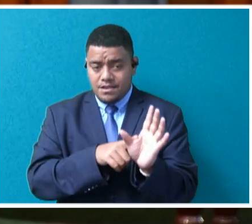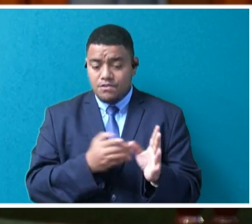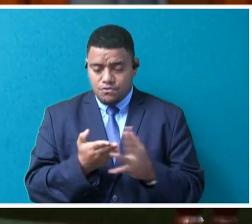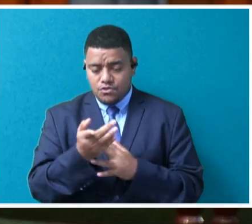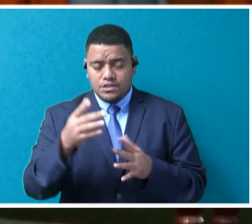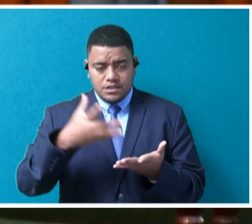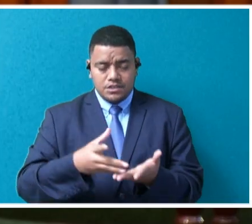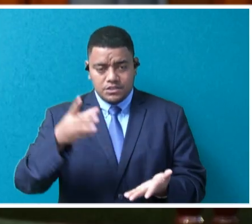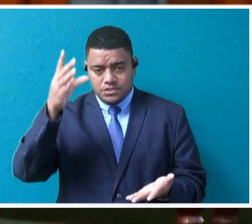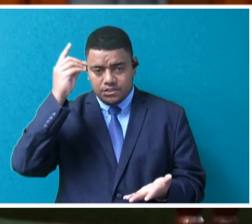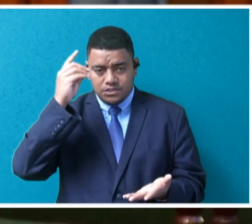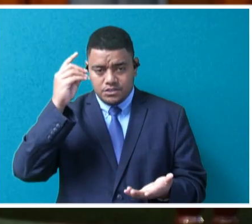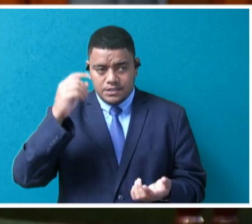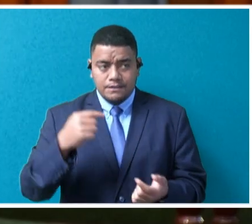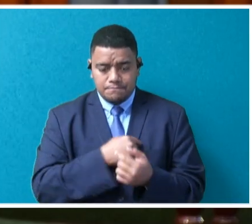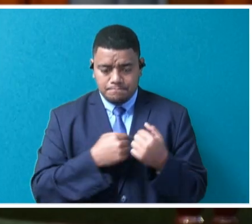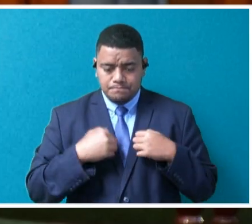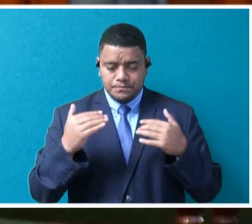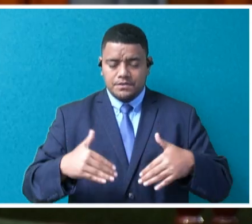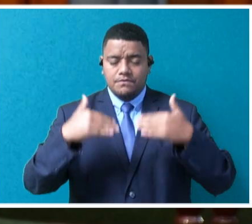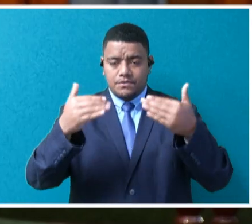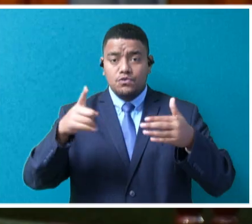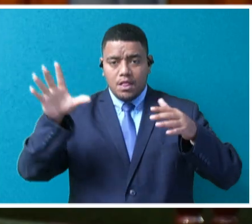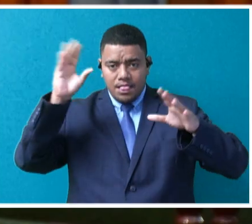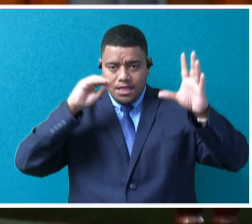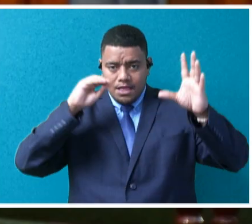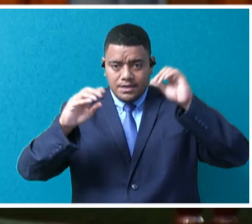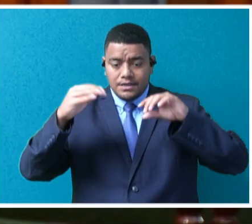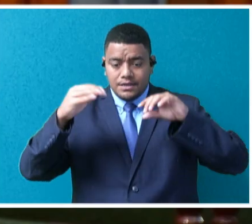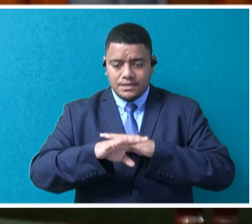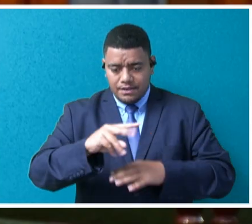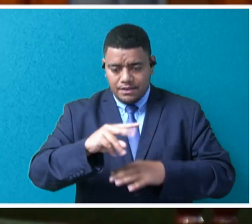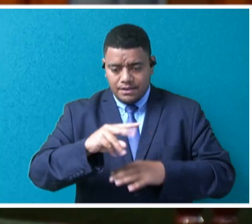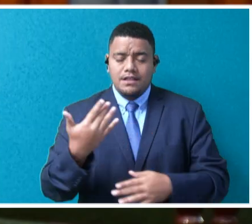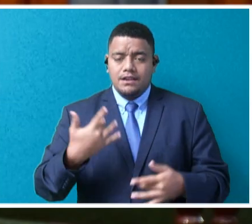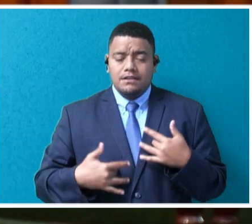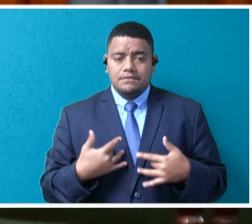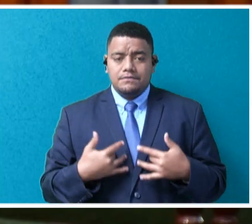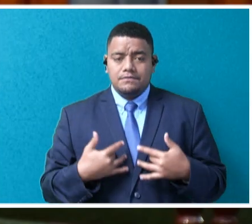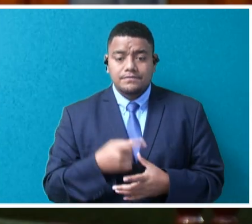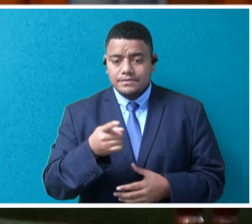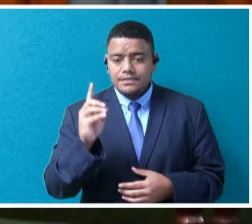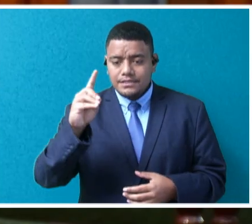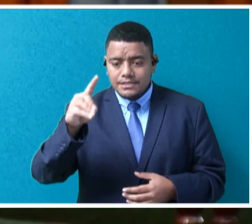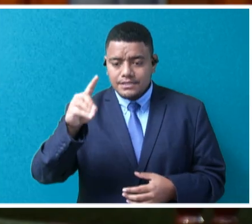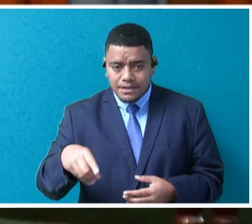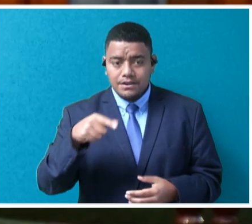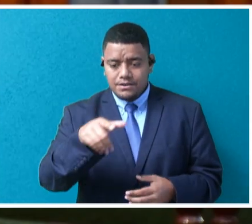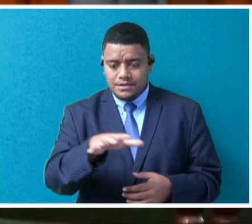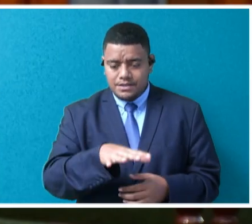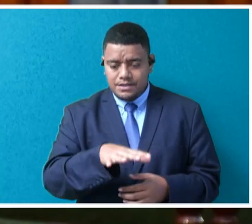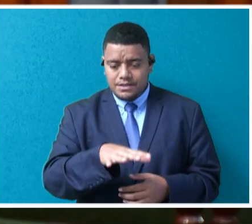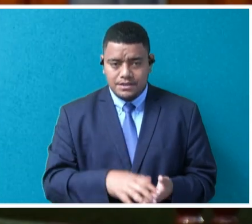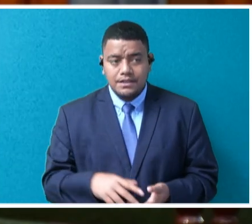education that we advance them to learn in their daily basis. The General Declaration Thematic Area 5